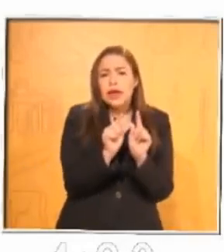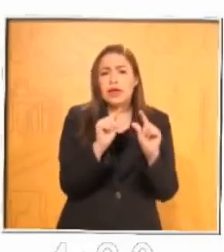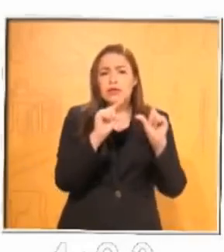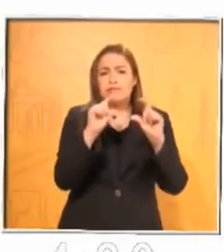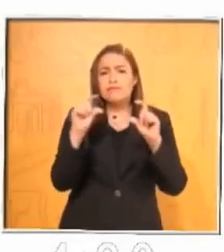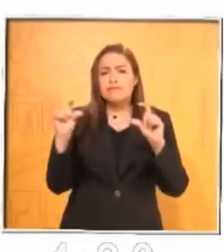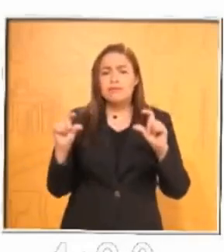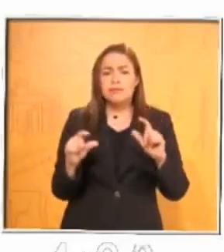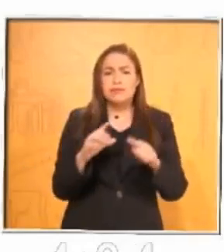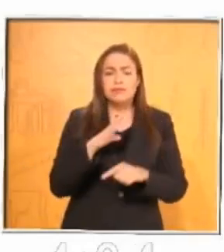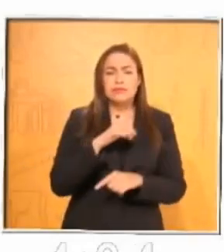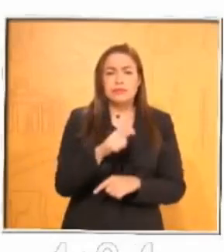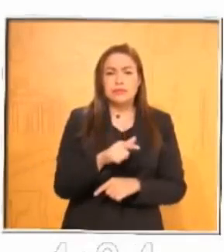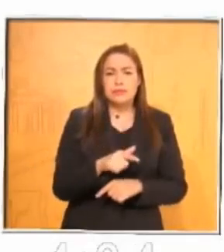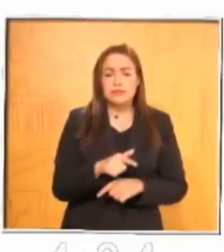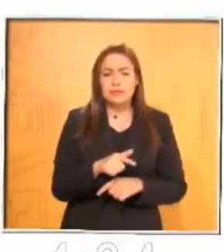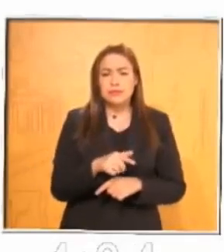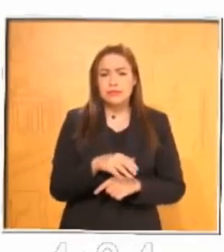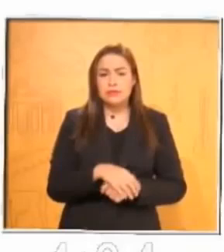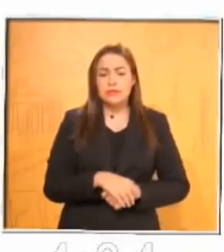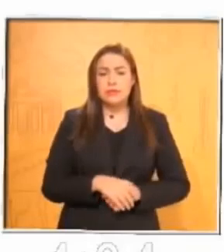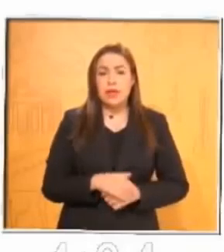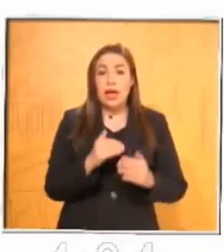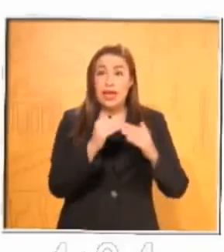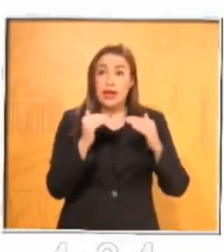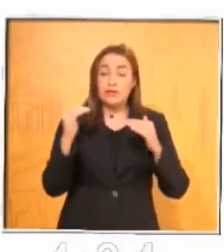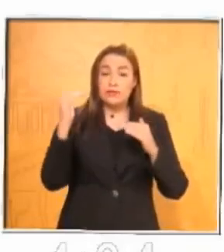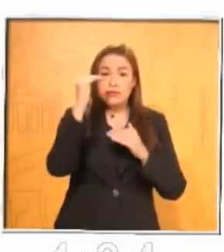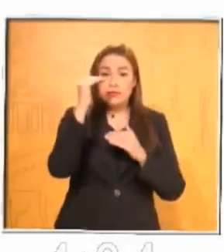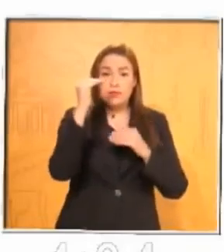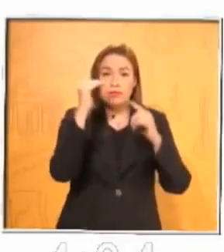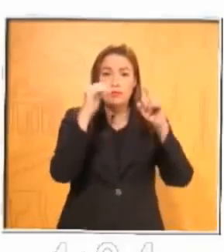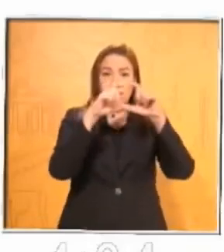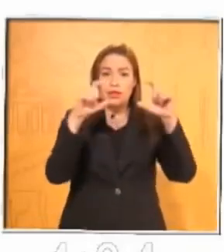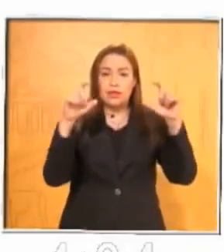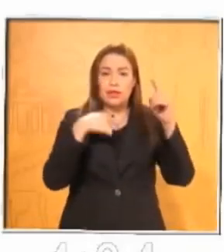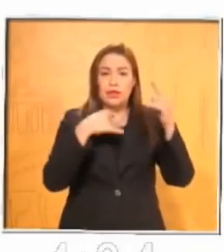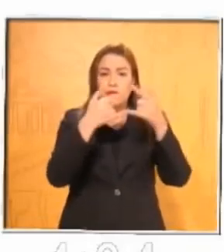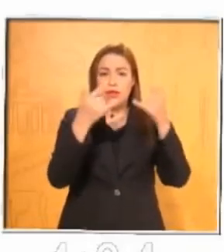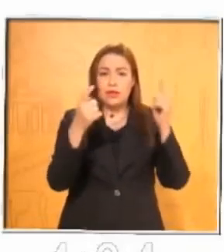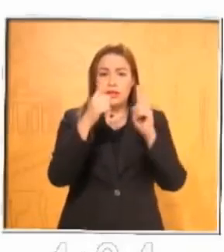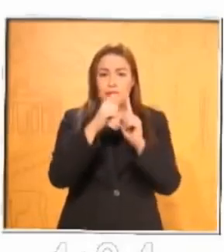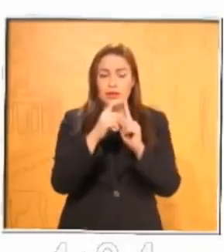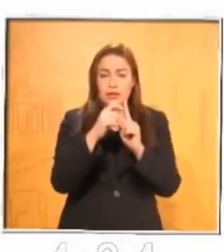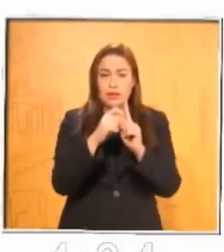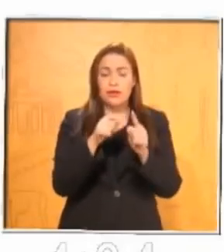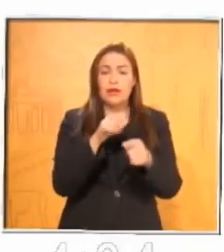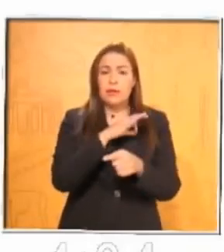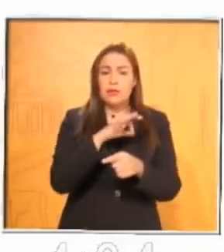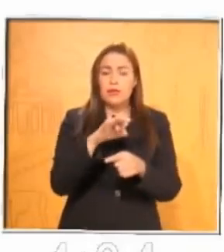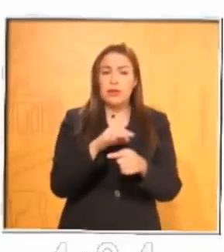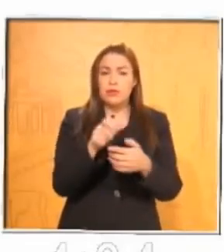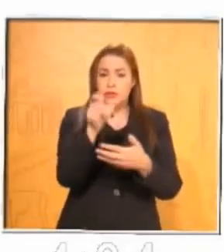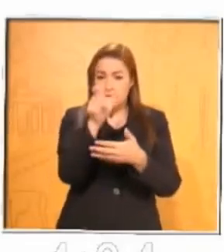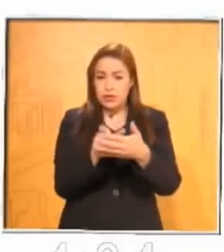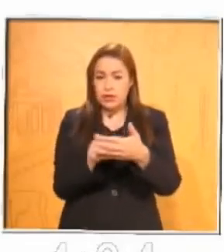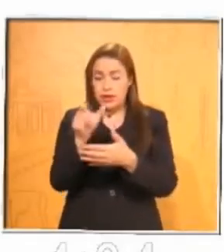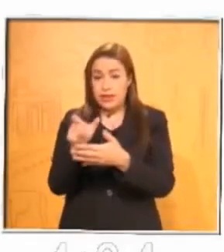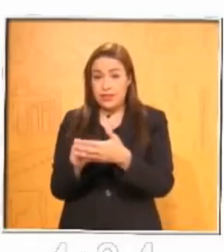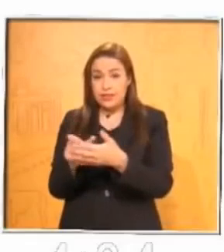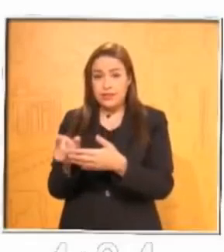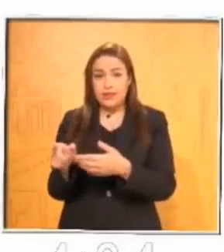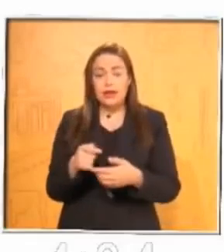have on the top the name of the comic strip. Now we must to classify them or label each